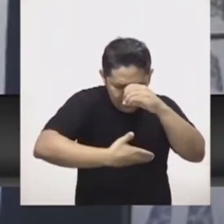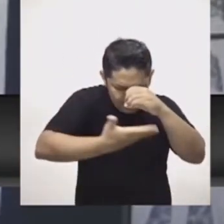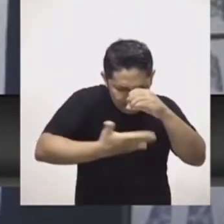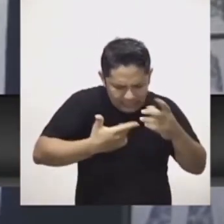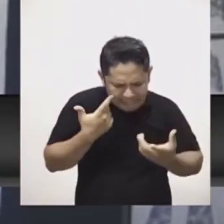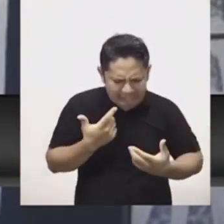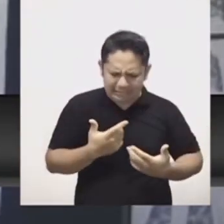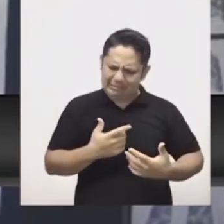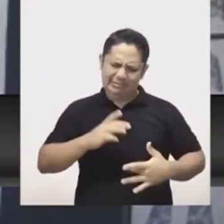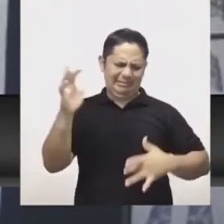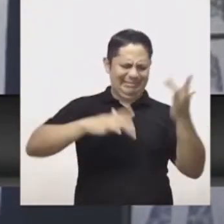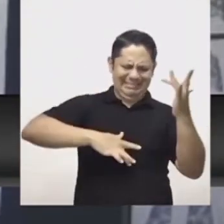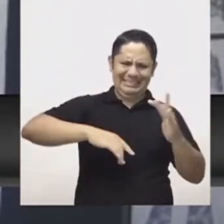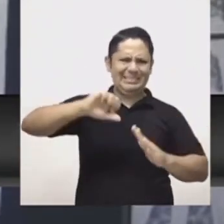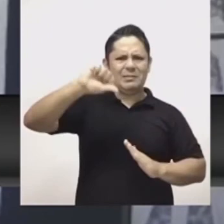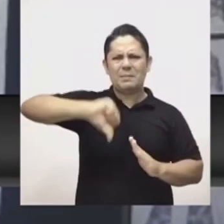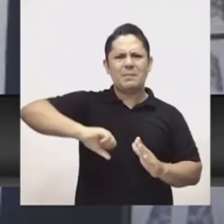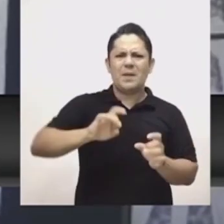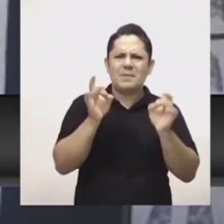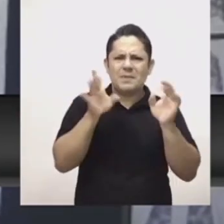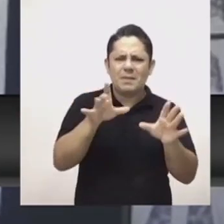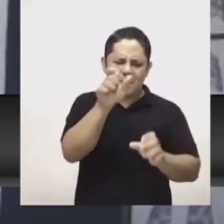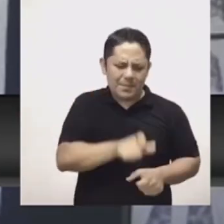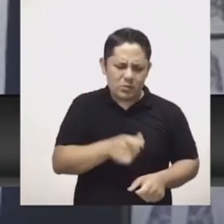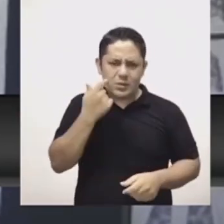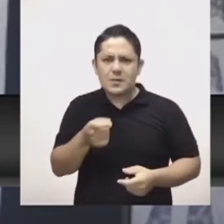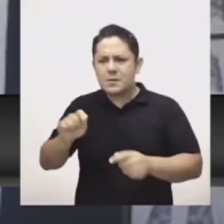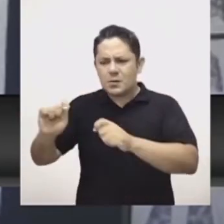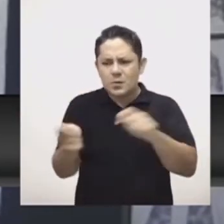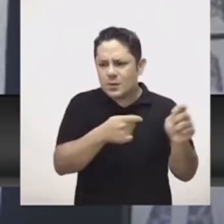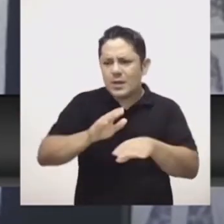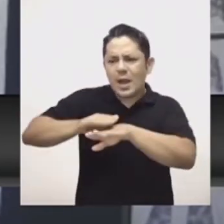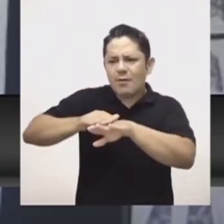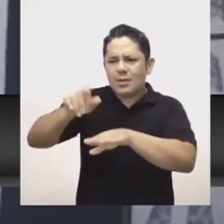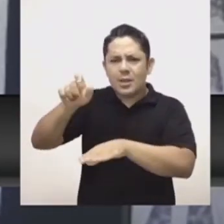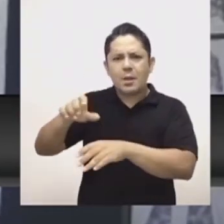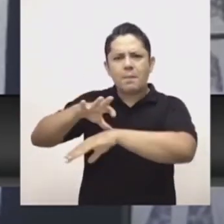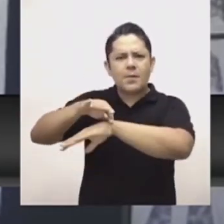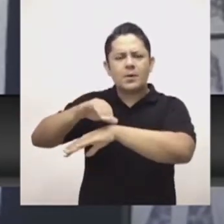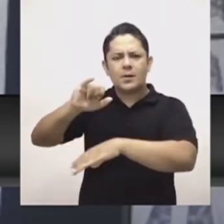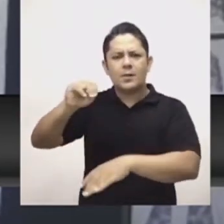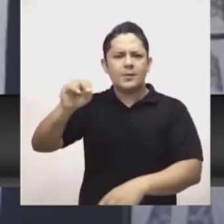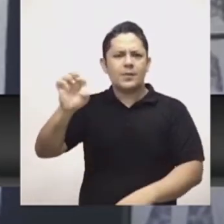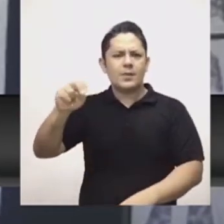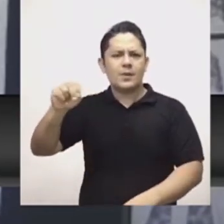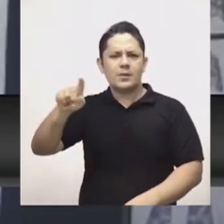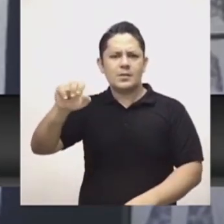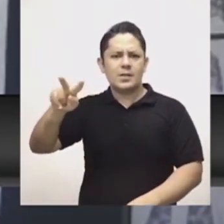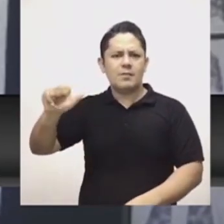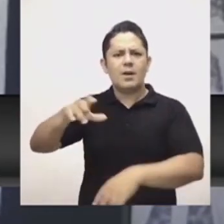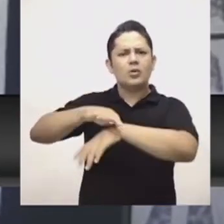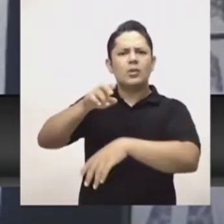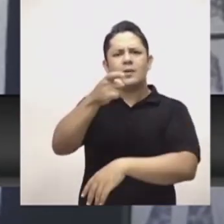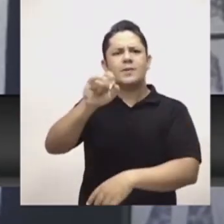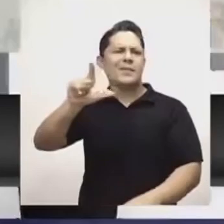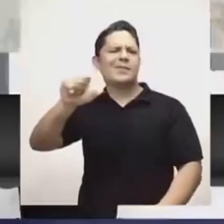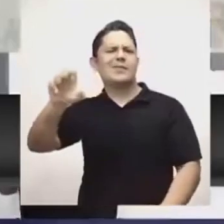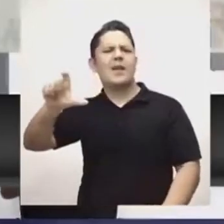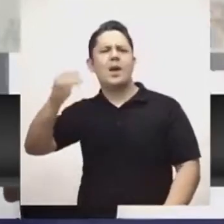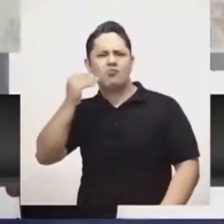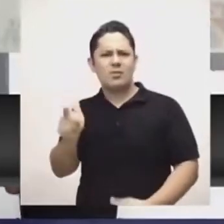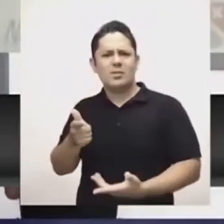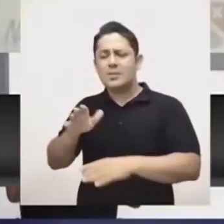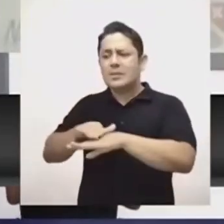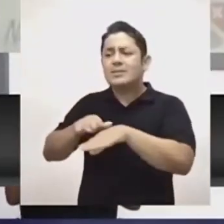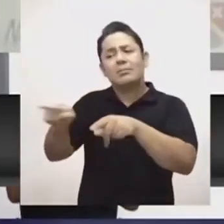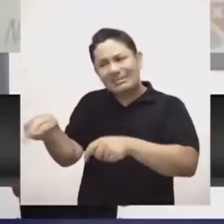is very anxious, with some blood tests that are altered. And with that image, one says we need to intubate this patient there and then call